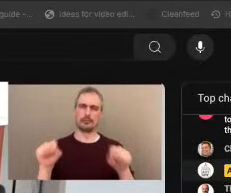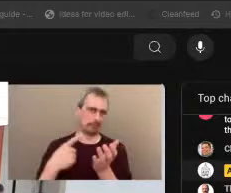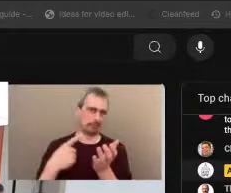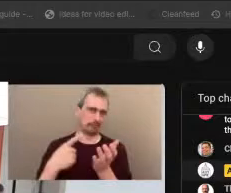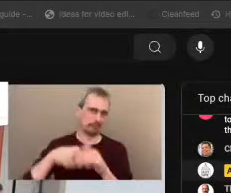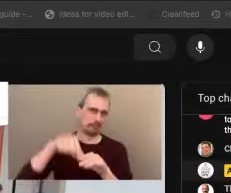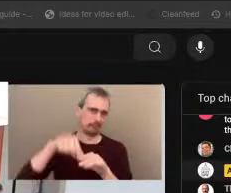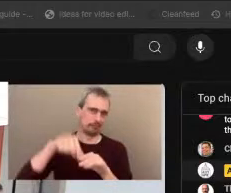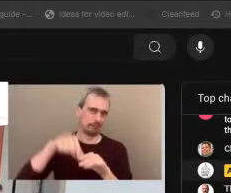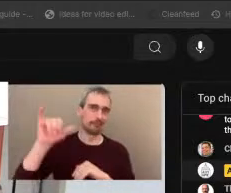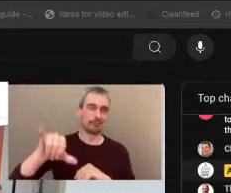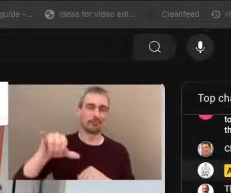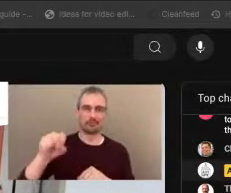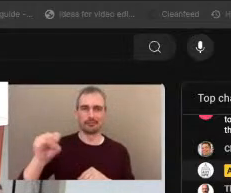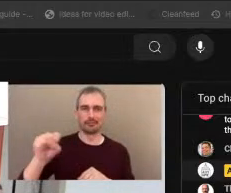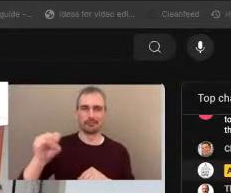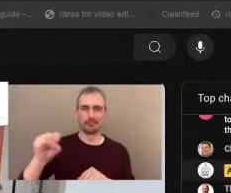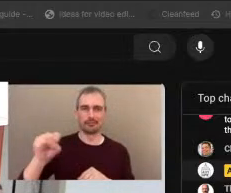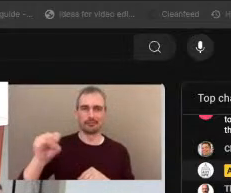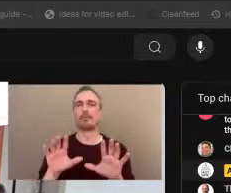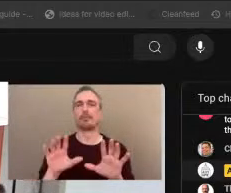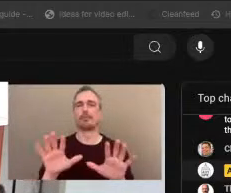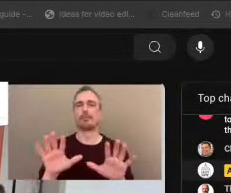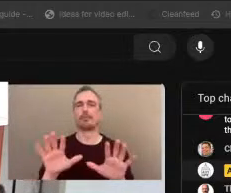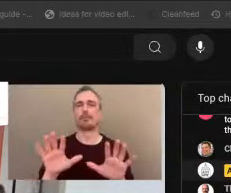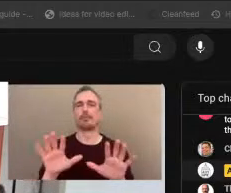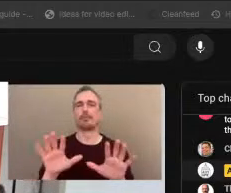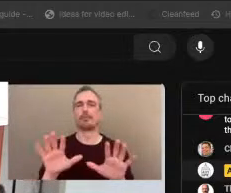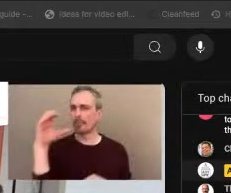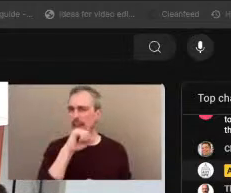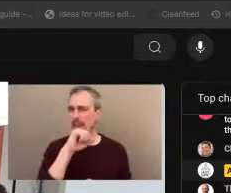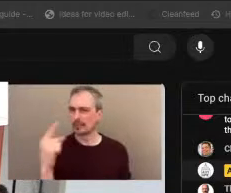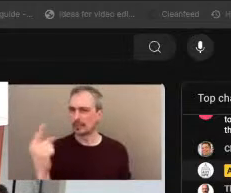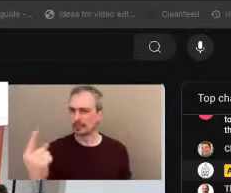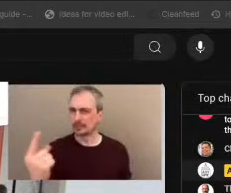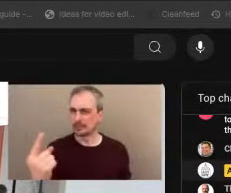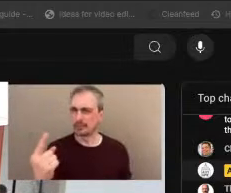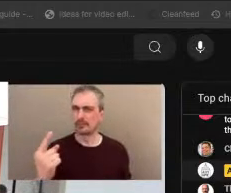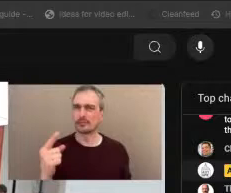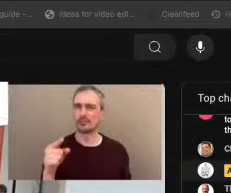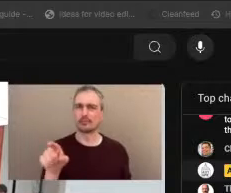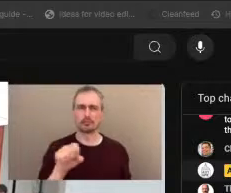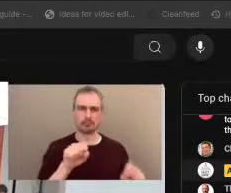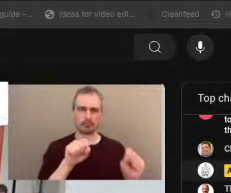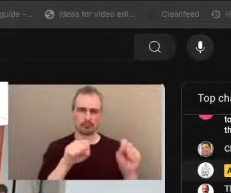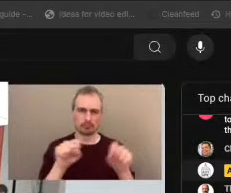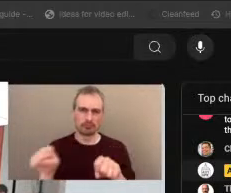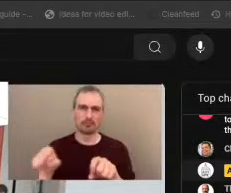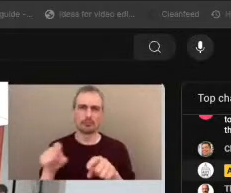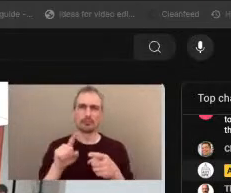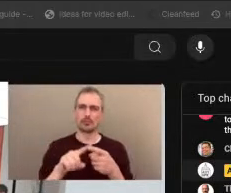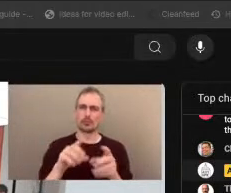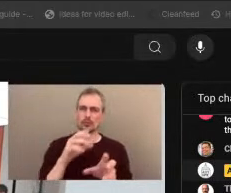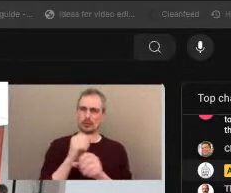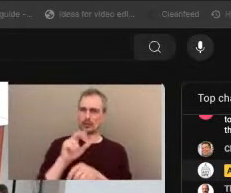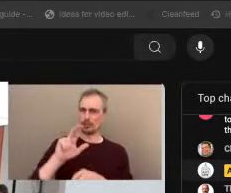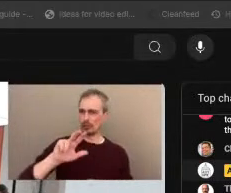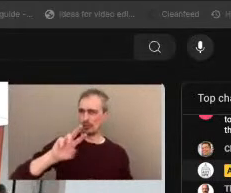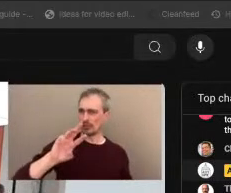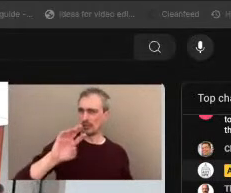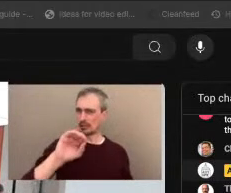did I miss something? Is it possible to get to 36% in that maturity model without fixing a single